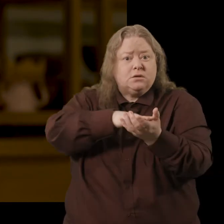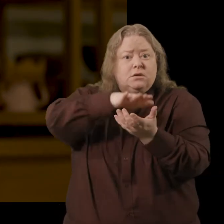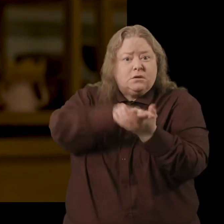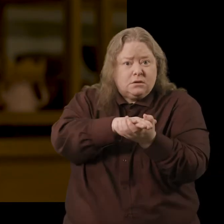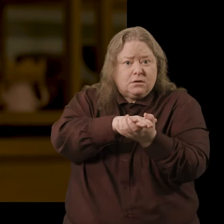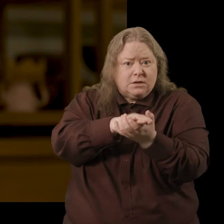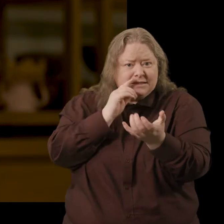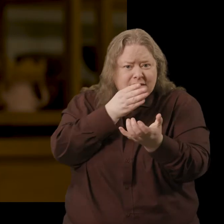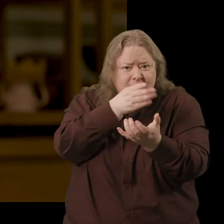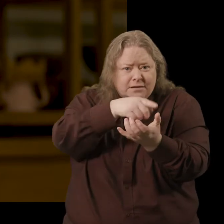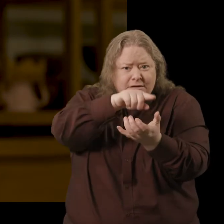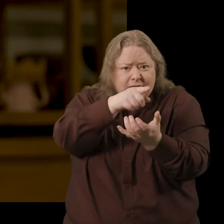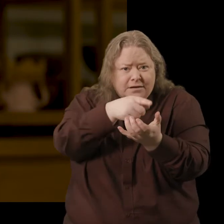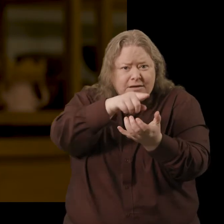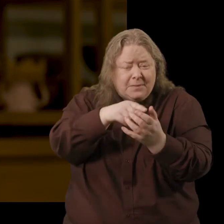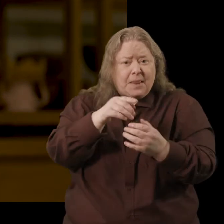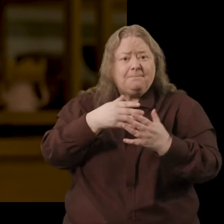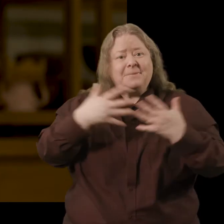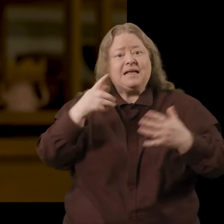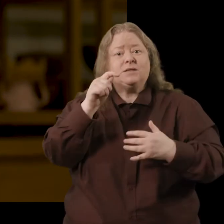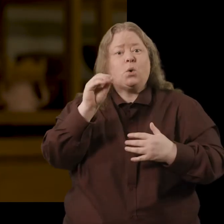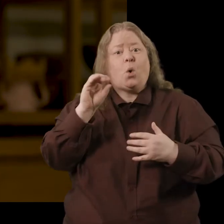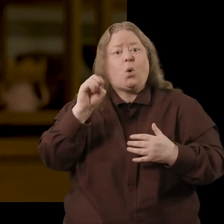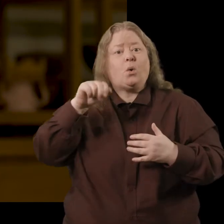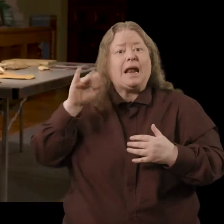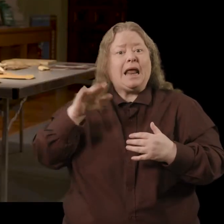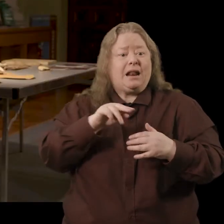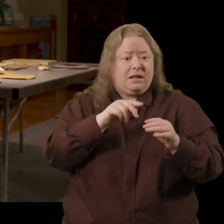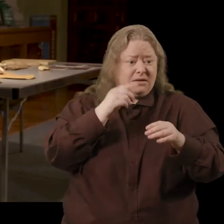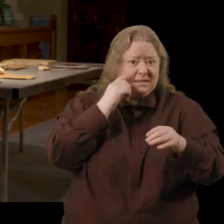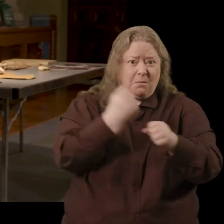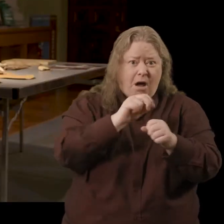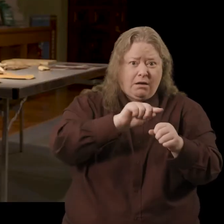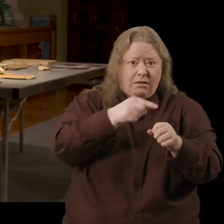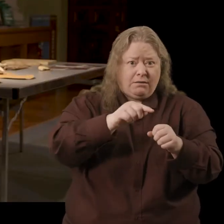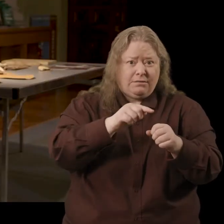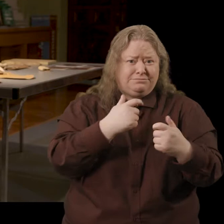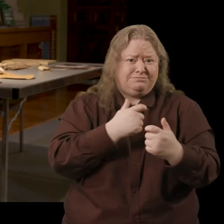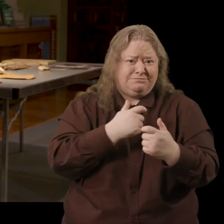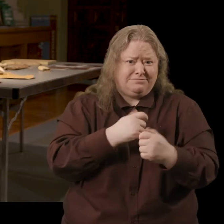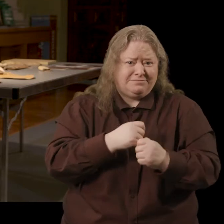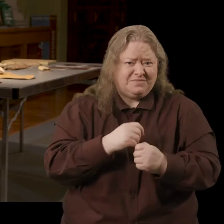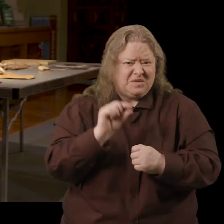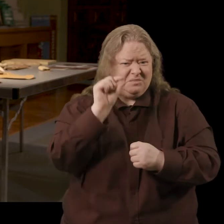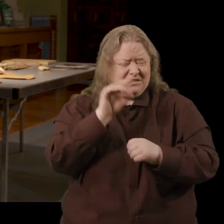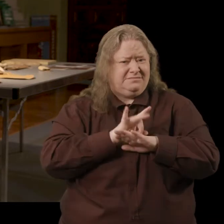shoe, right down to the imprint of the big toenail, which was a bit